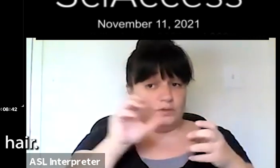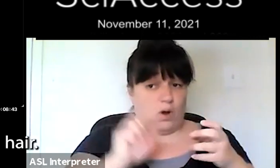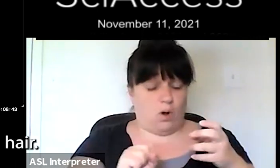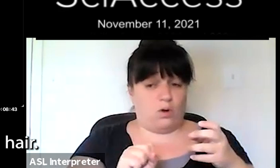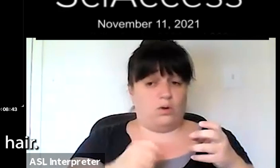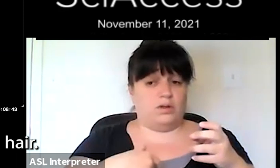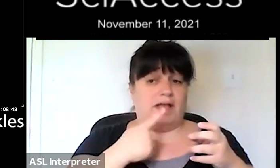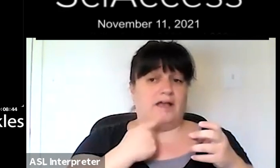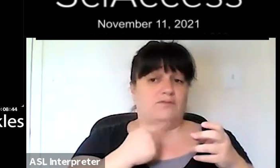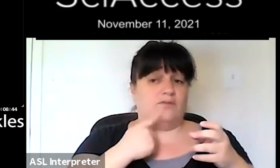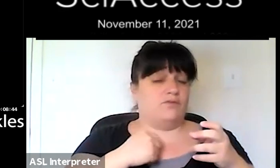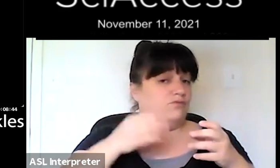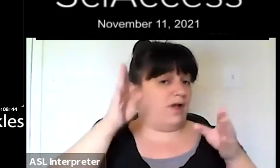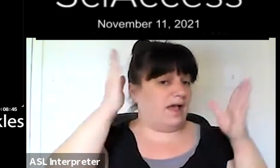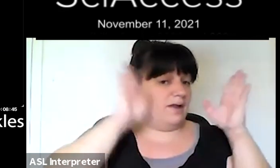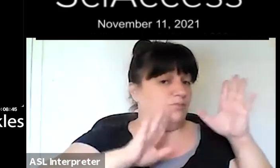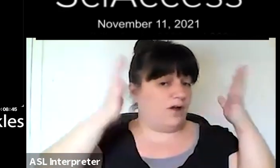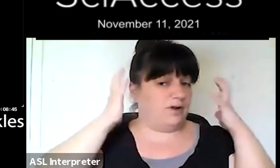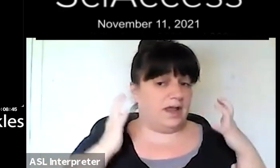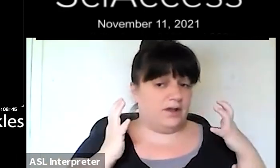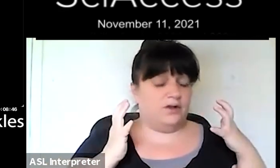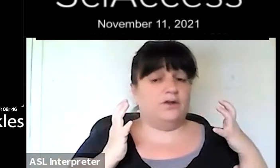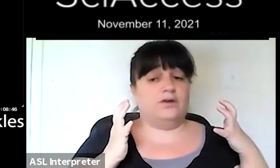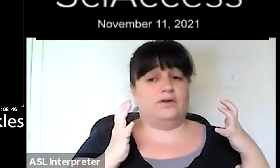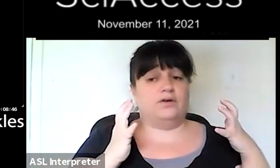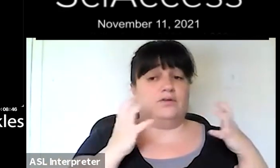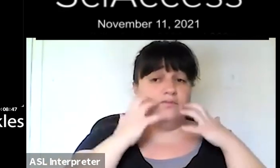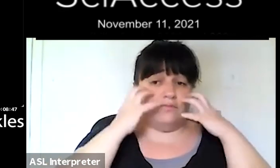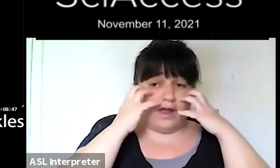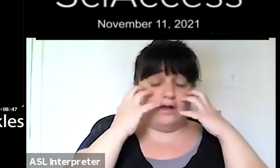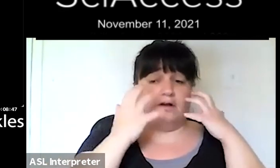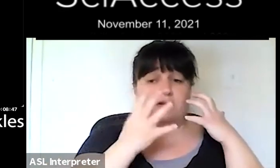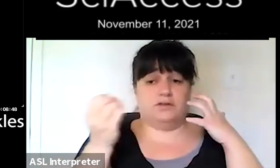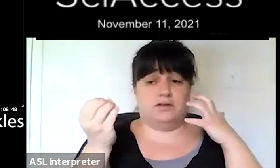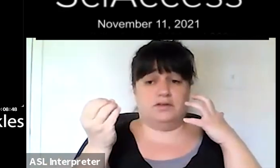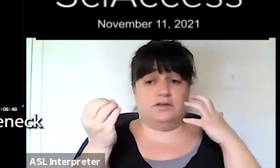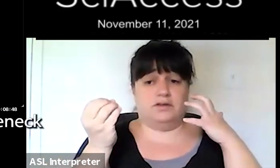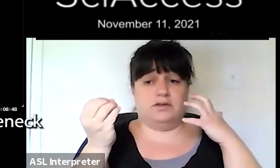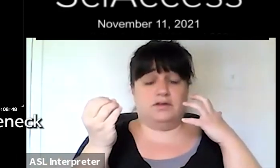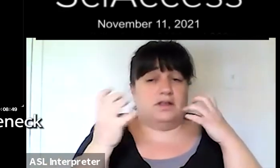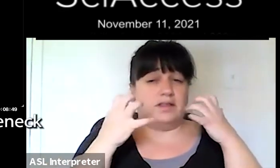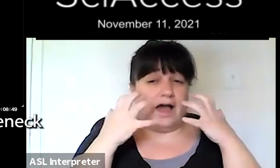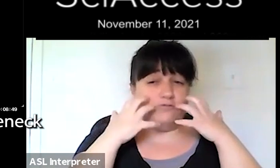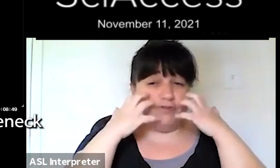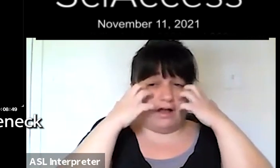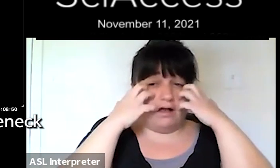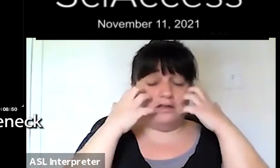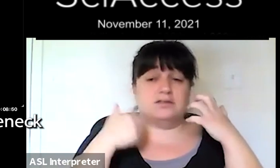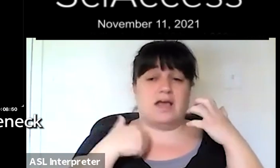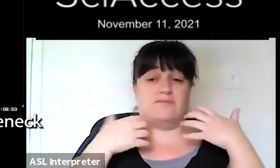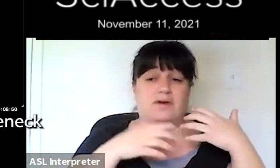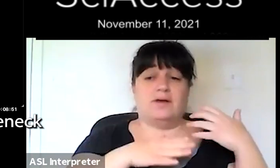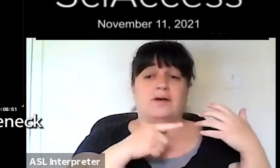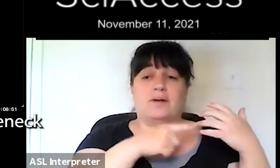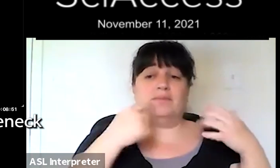slightly reddish brown hair. It's curly, naturally curly. I've got freckles and lots of wrinkles, and I am wearing a black